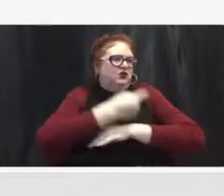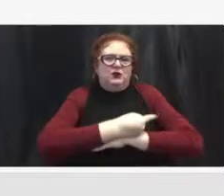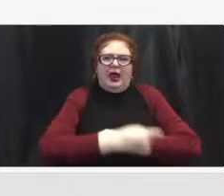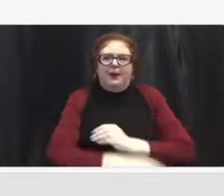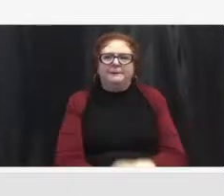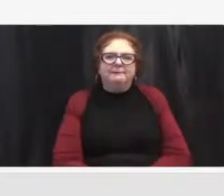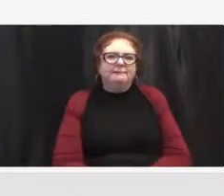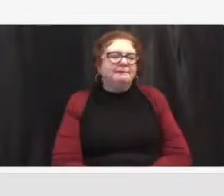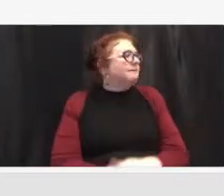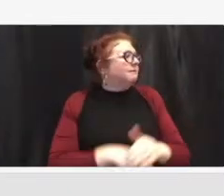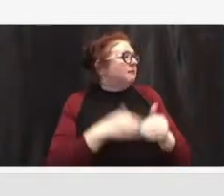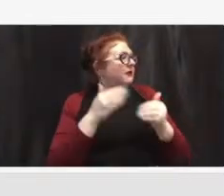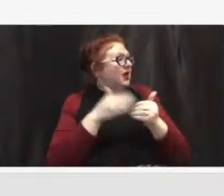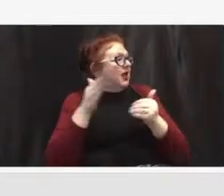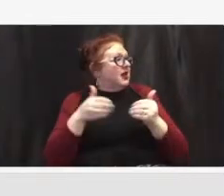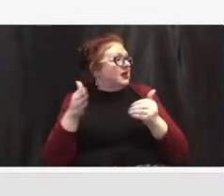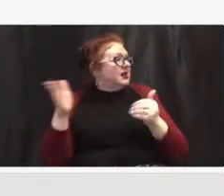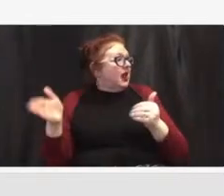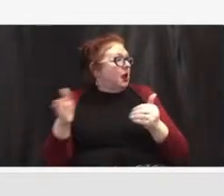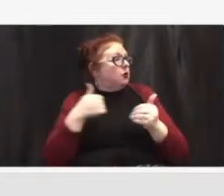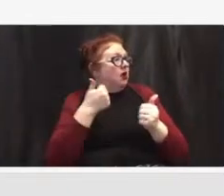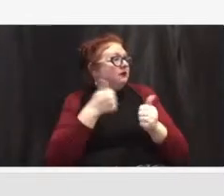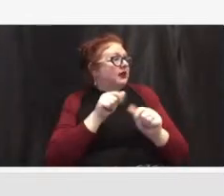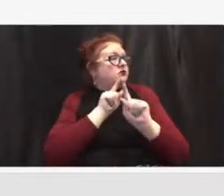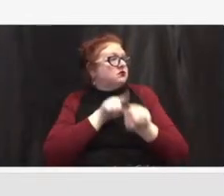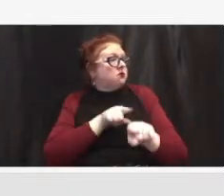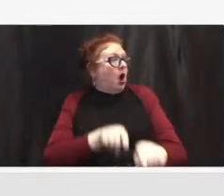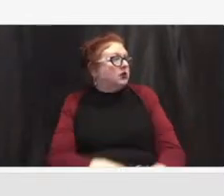Neighbors, do you have any response to what Mr. Saxon just said?